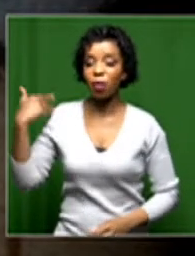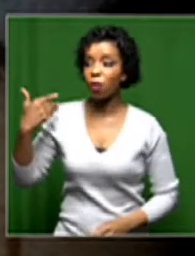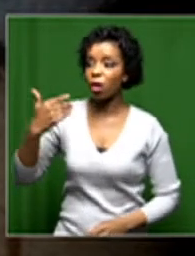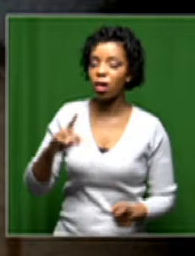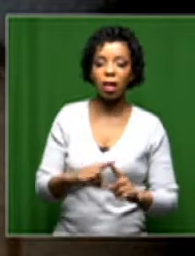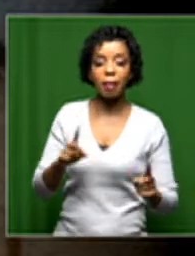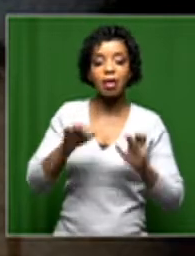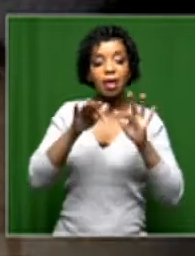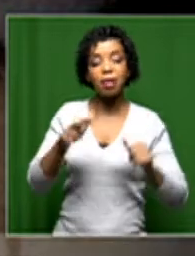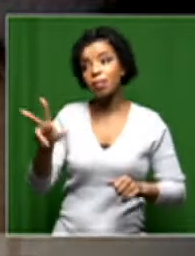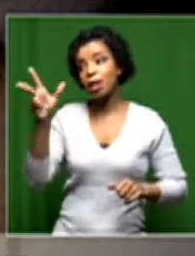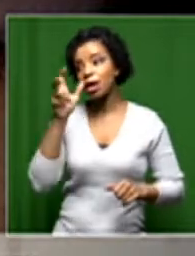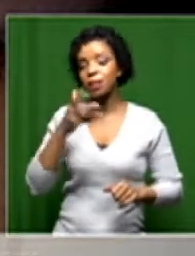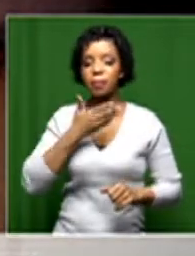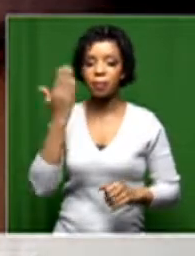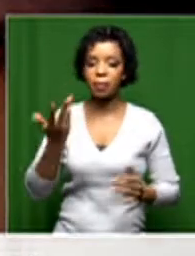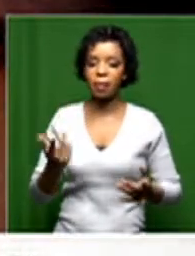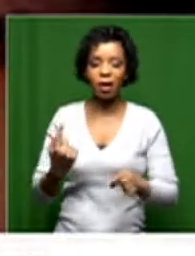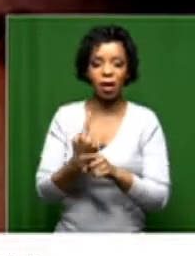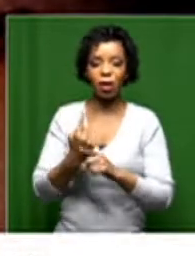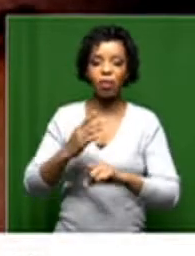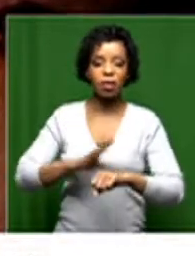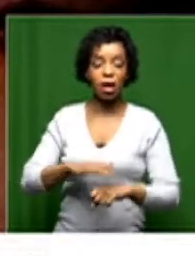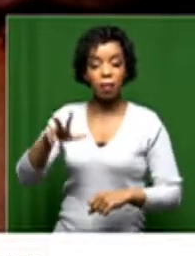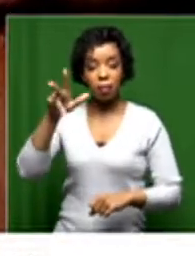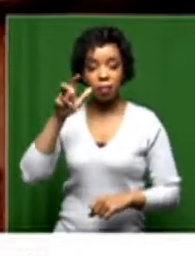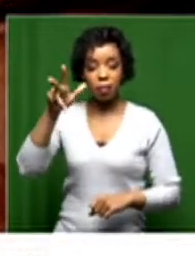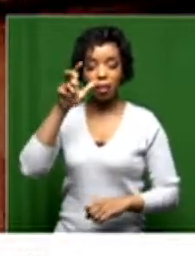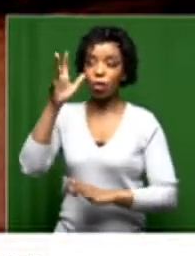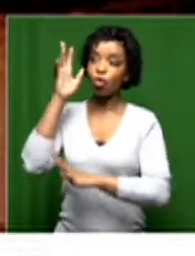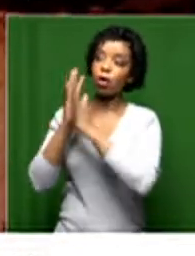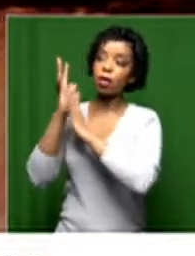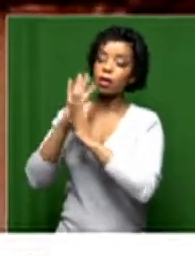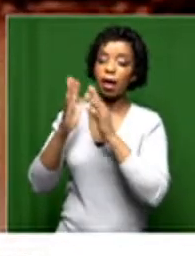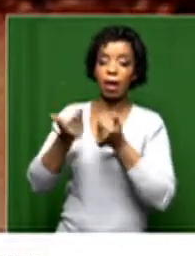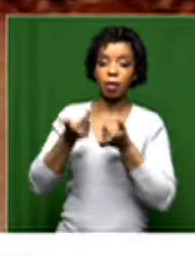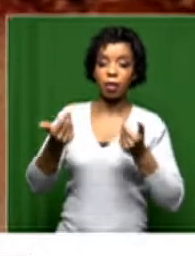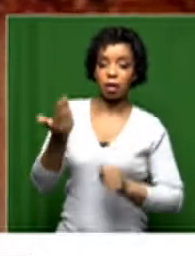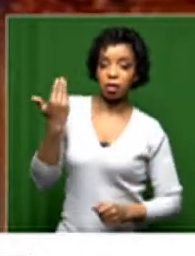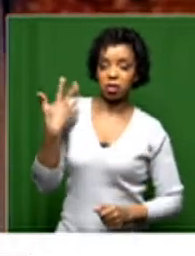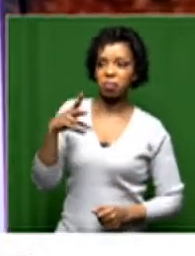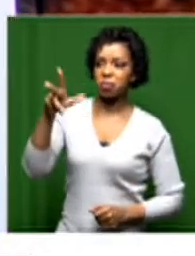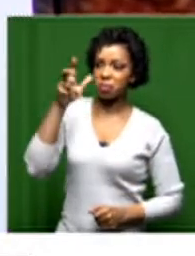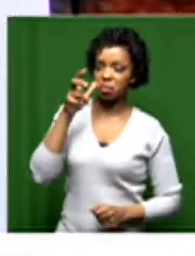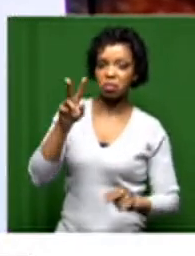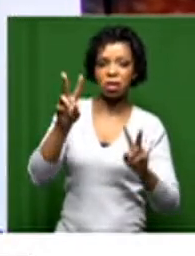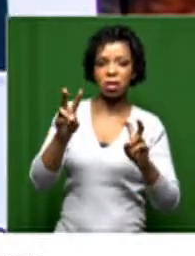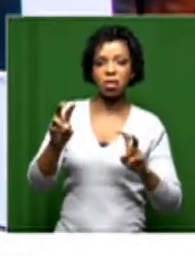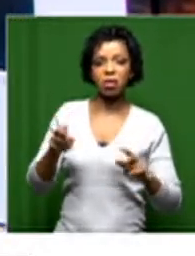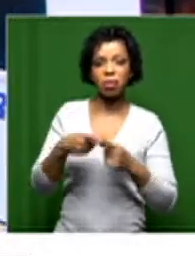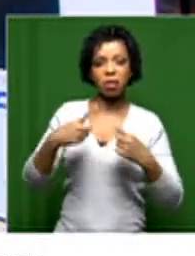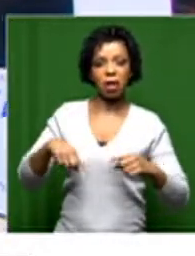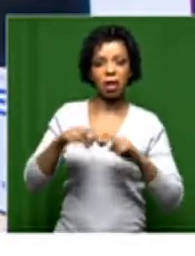heard. Every time when you're listening to the history of apartheid, we've had issues about our black people being